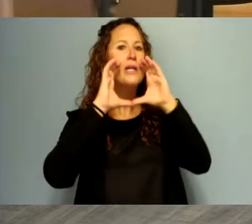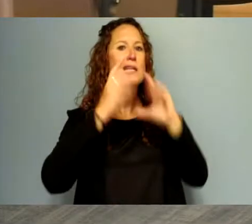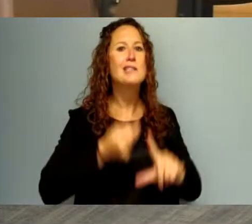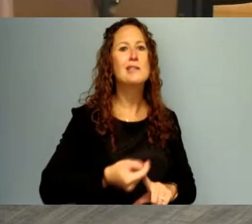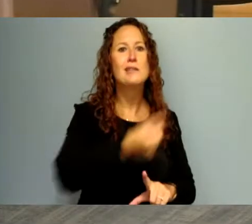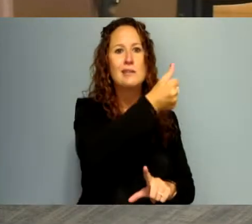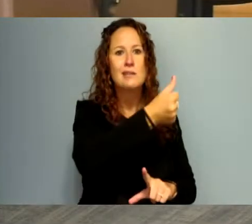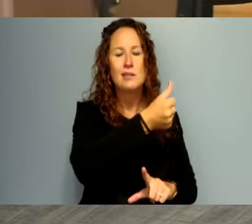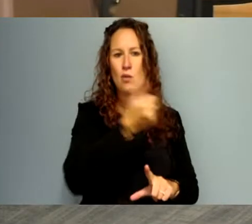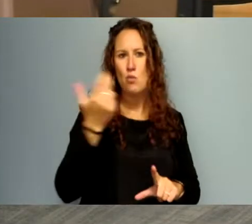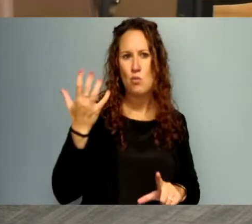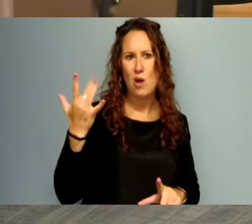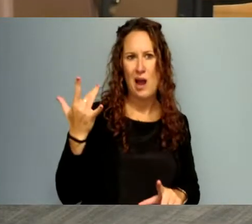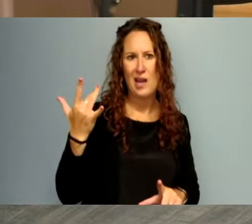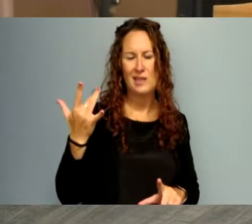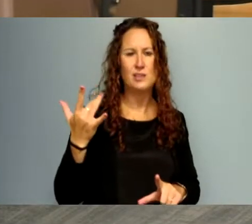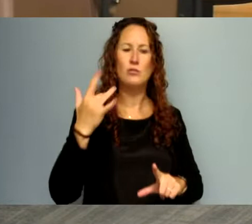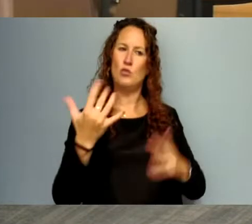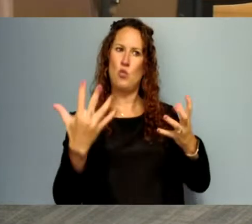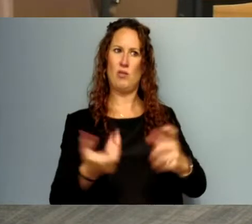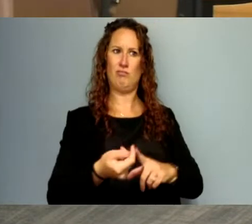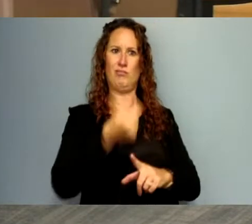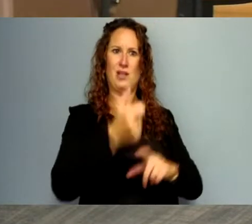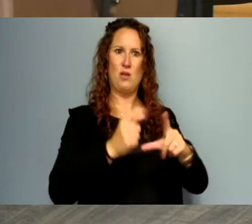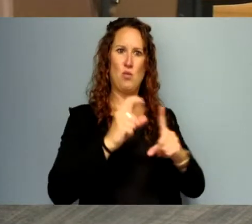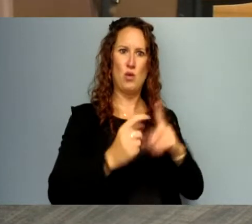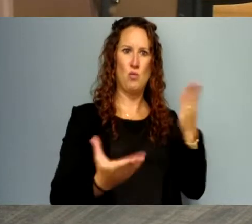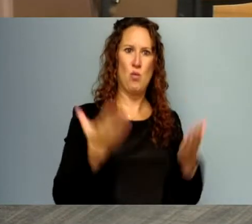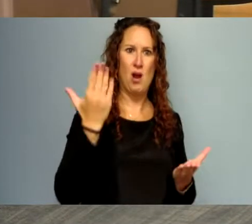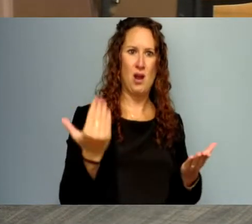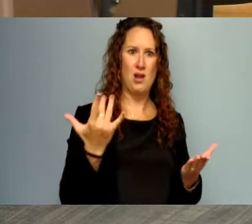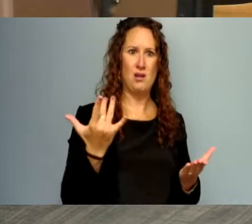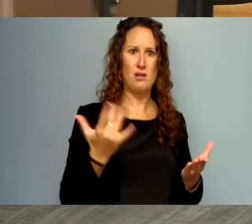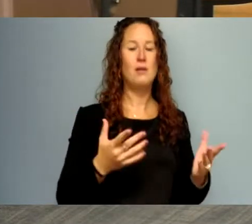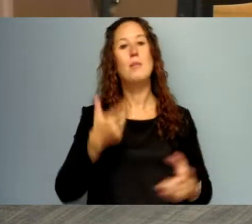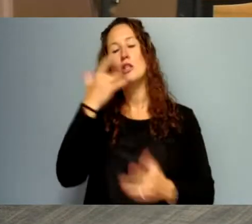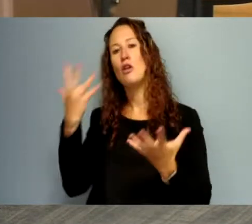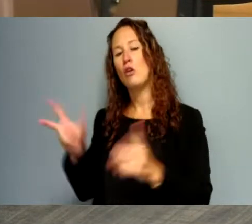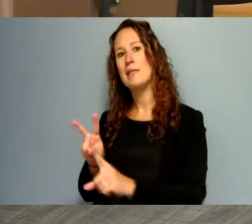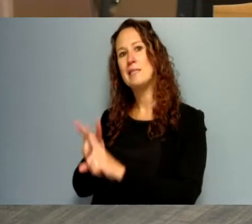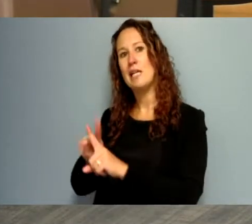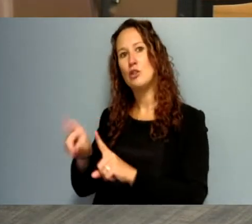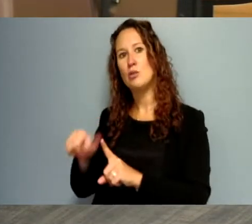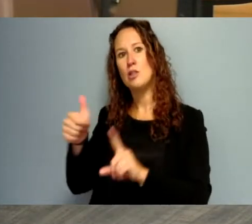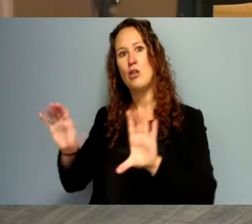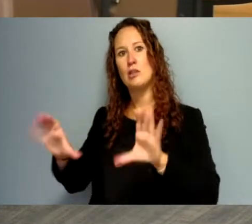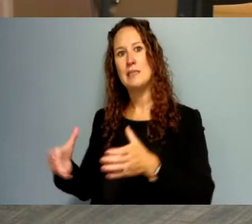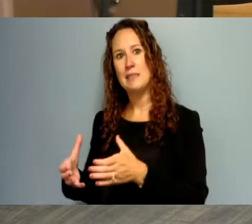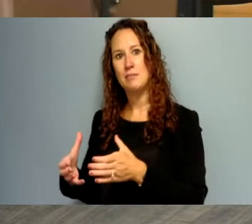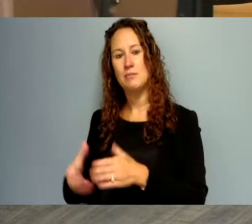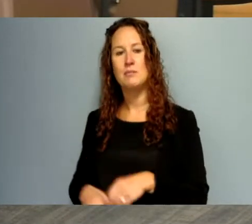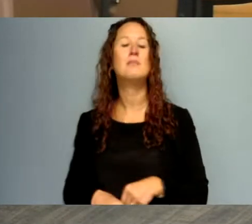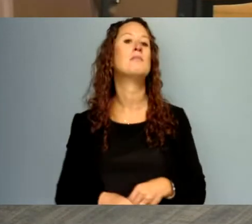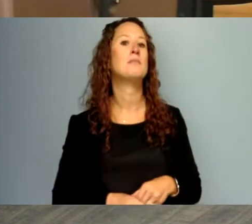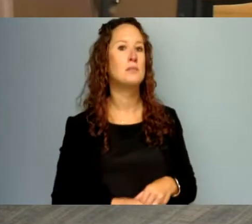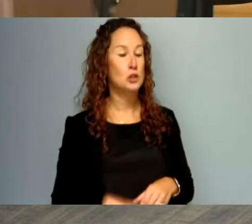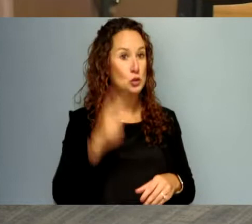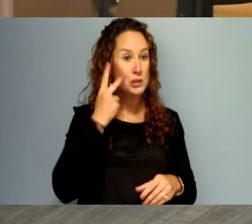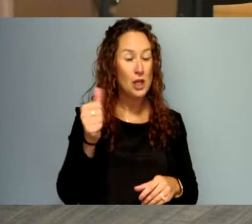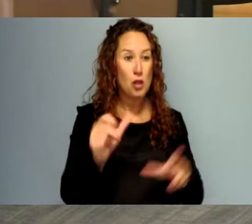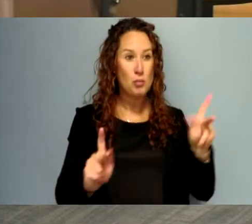did you take communications off? Why do you want to do that? Because they were assigned to another employee. Okay, so there's somebody else is doing the Correct. communications,